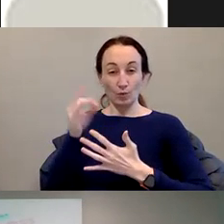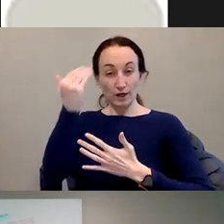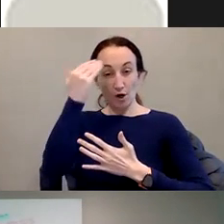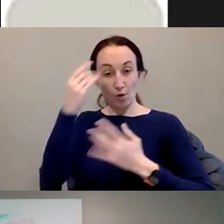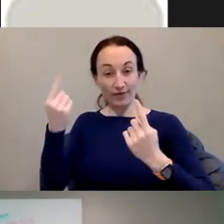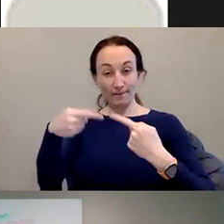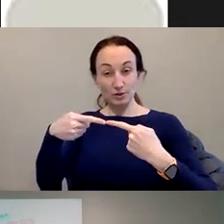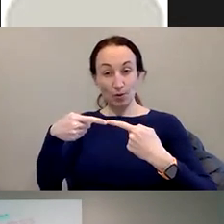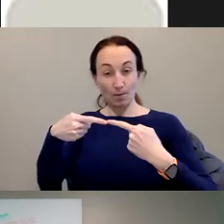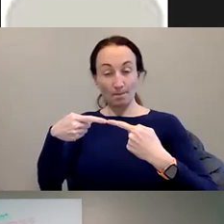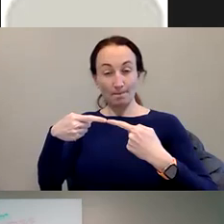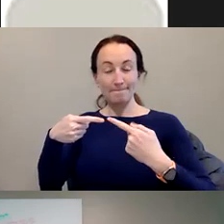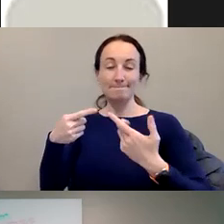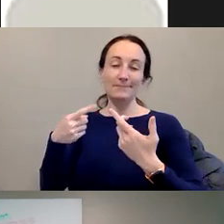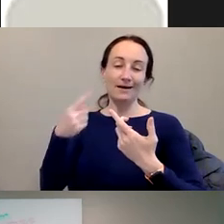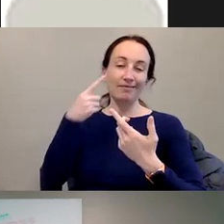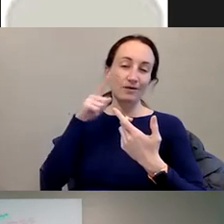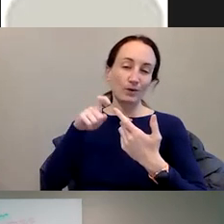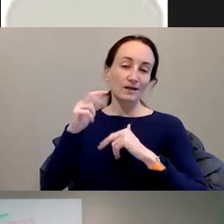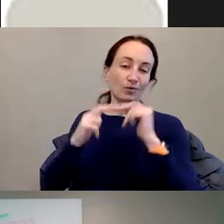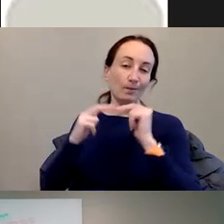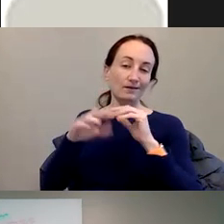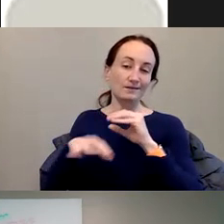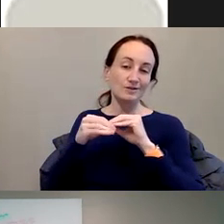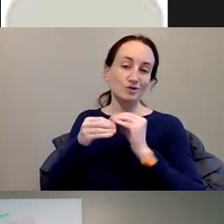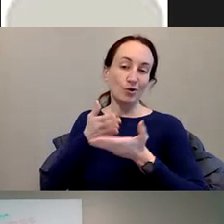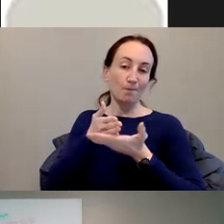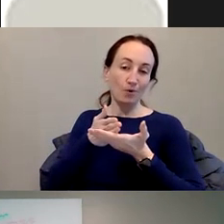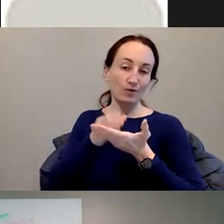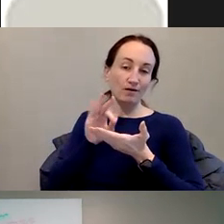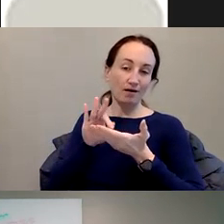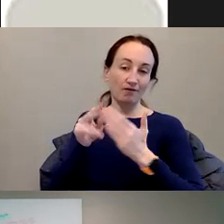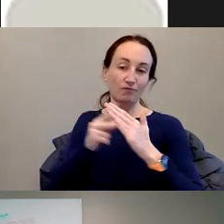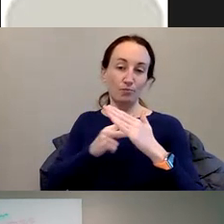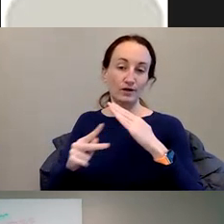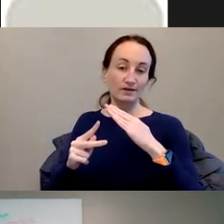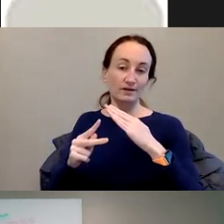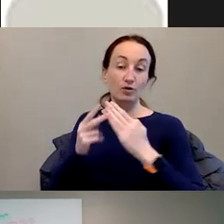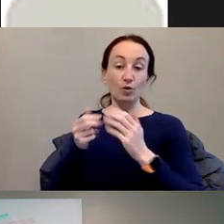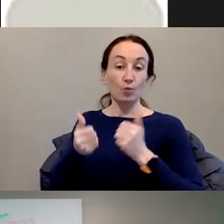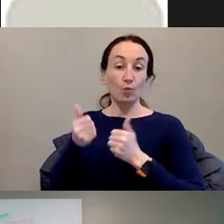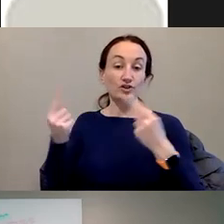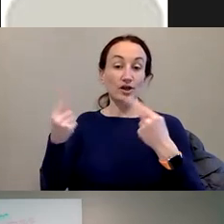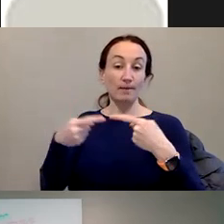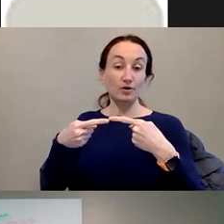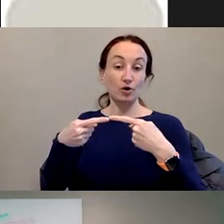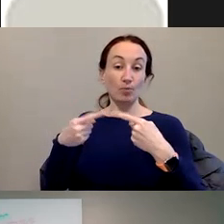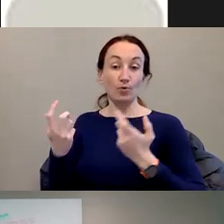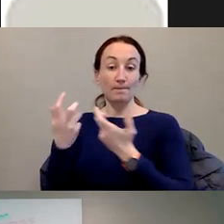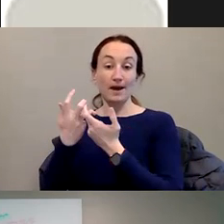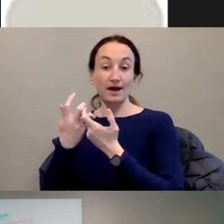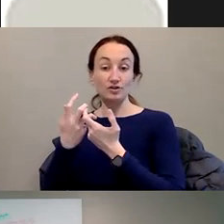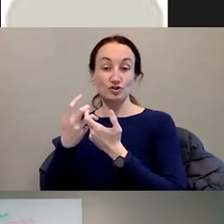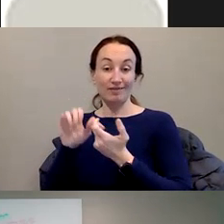think we need to build an additional component of predicting what epitope would match this